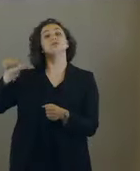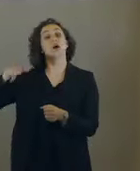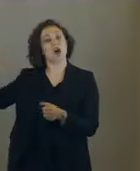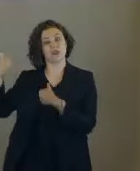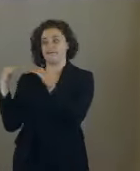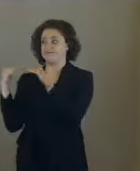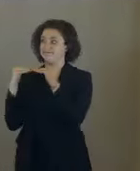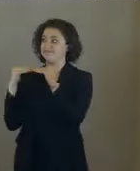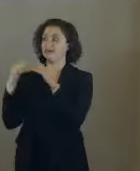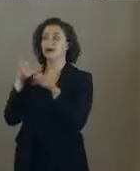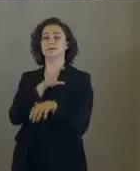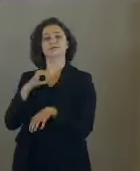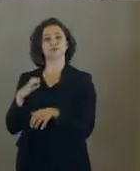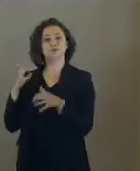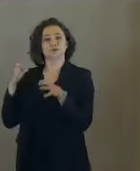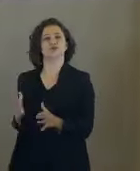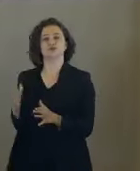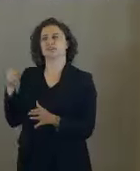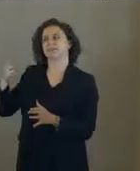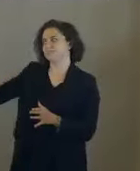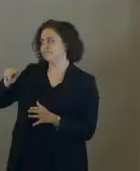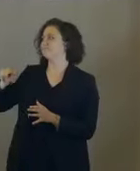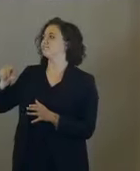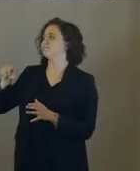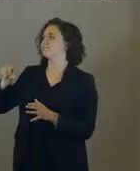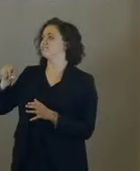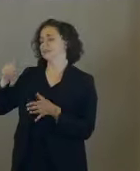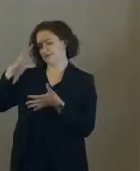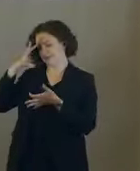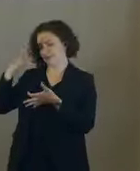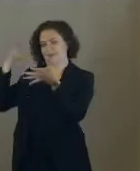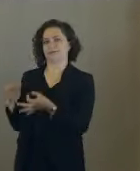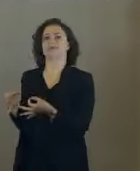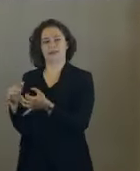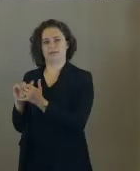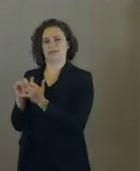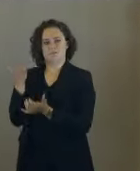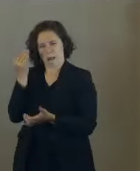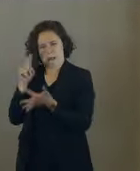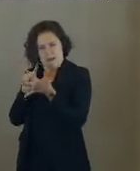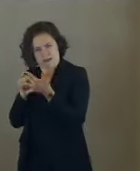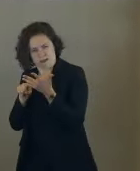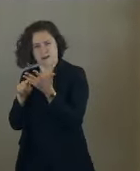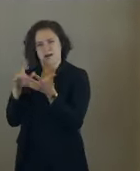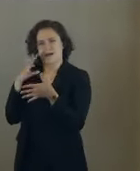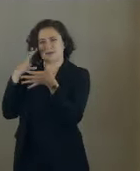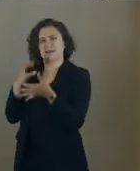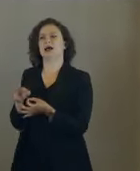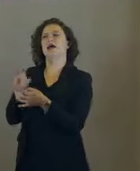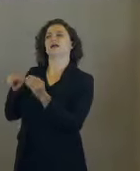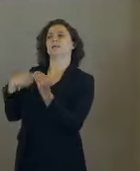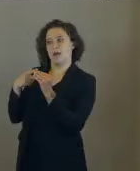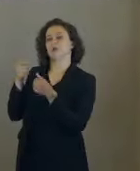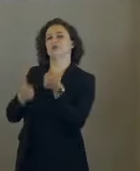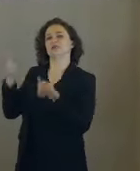of my fellow commissioners have come to some of the decisions personally that they, about the status of